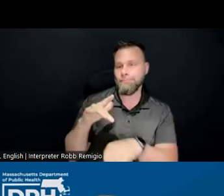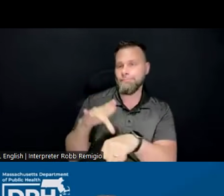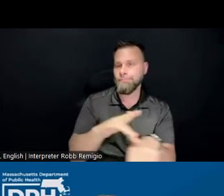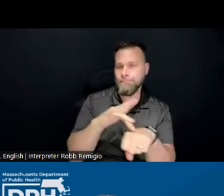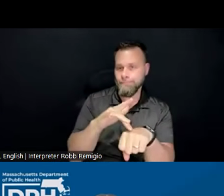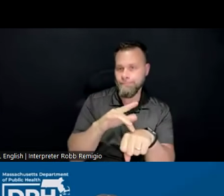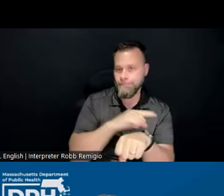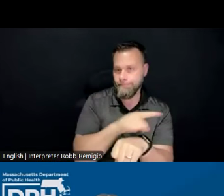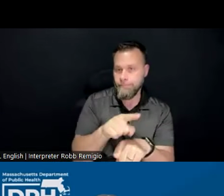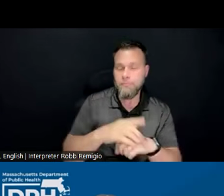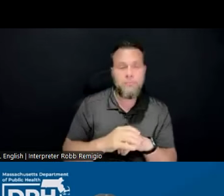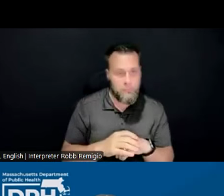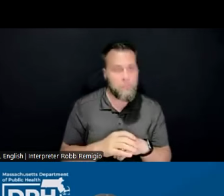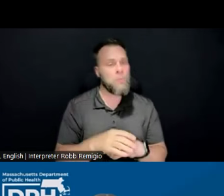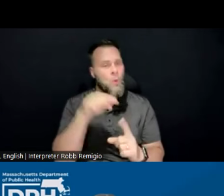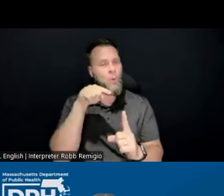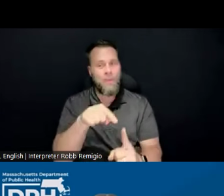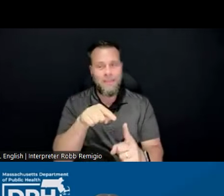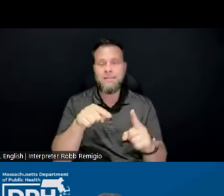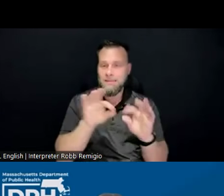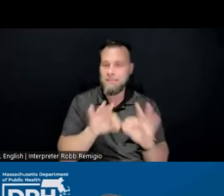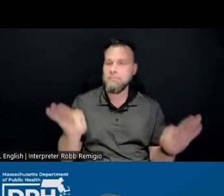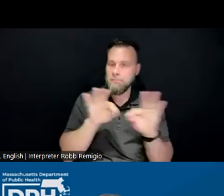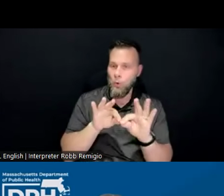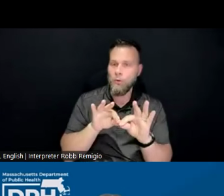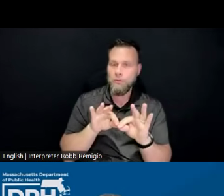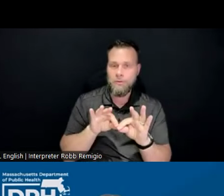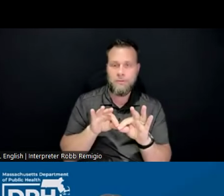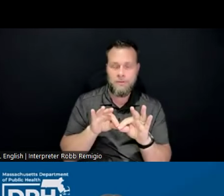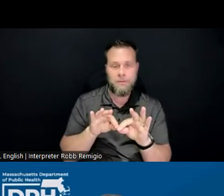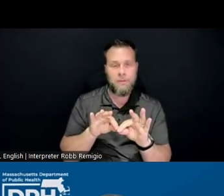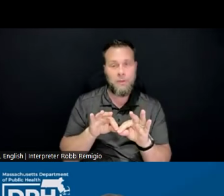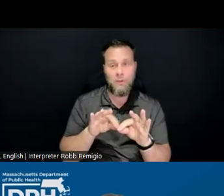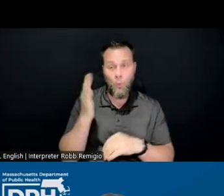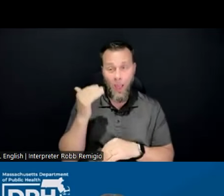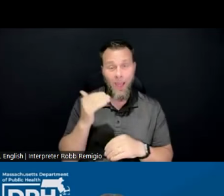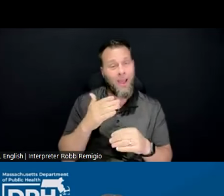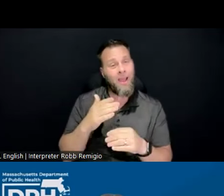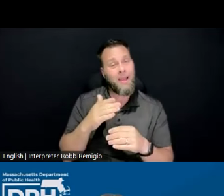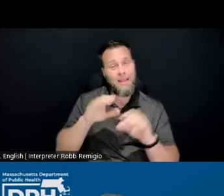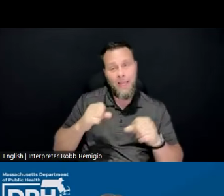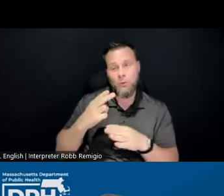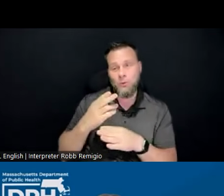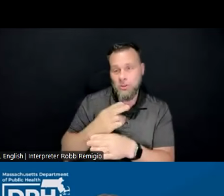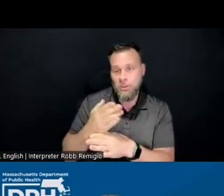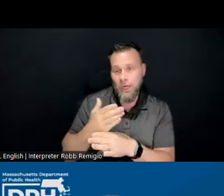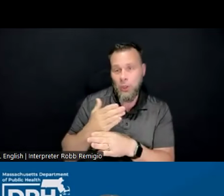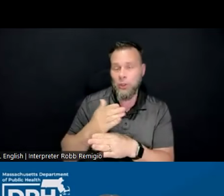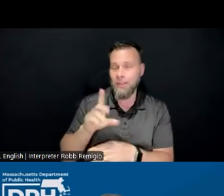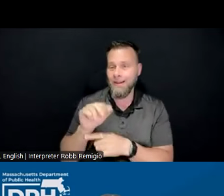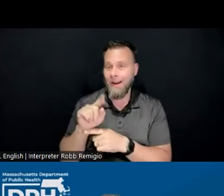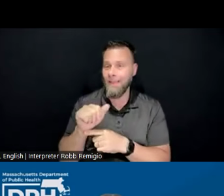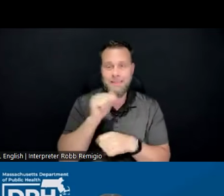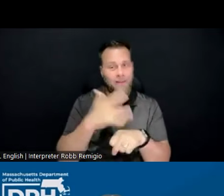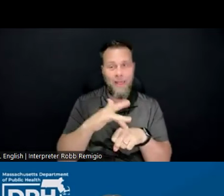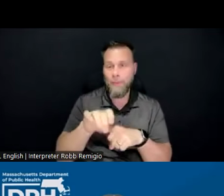important way that we collect and use data that isn't available elsewhere to understand what